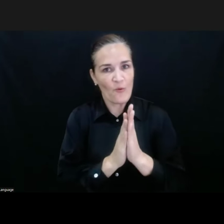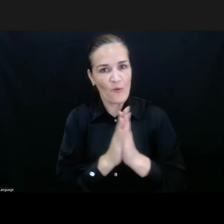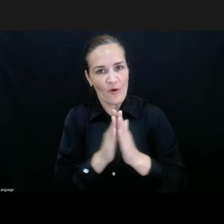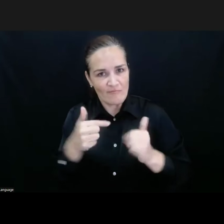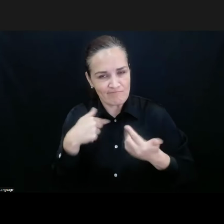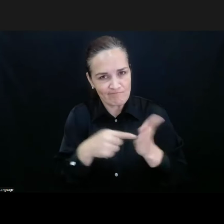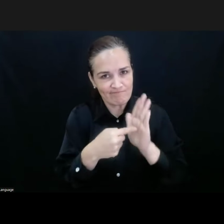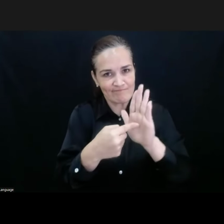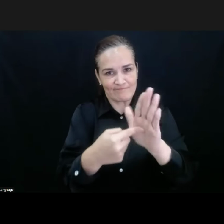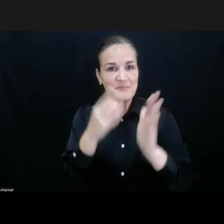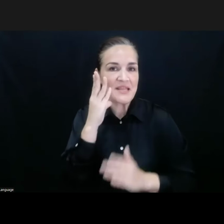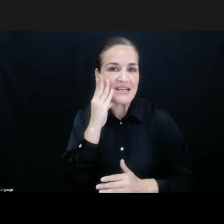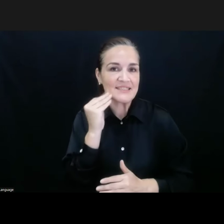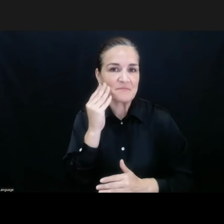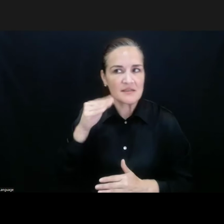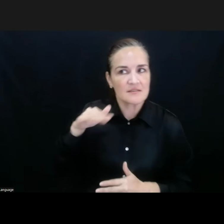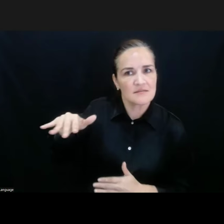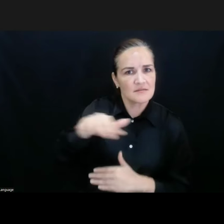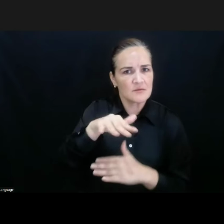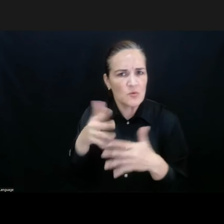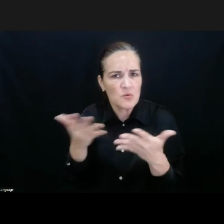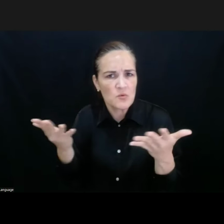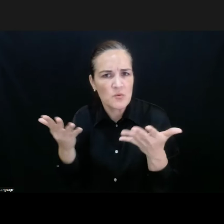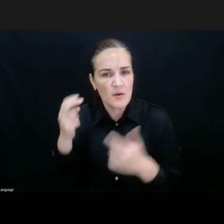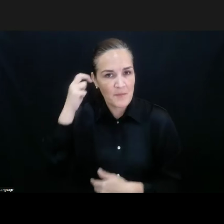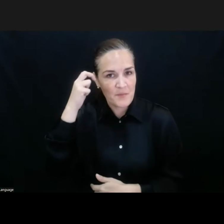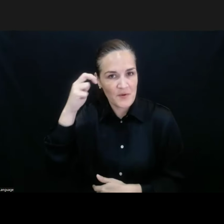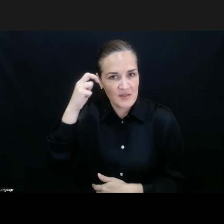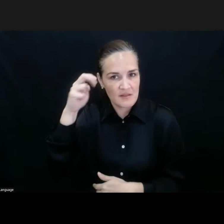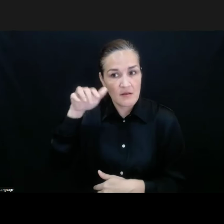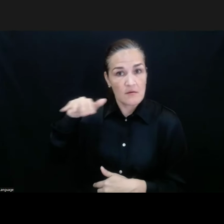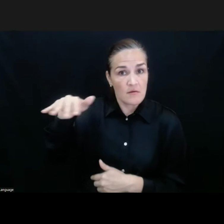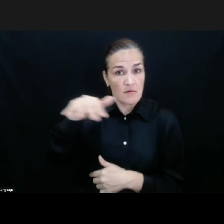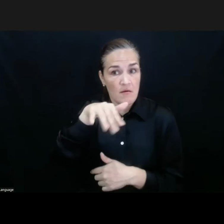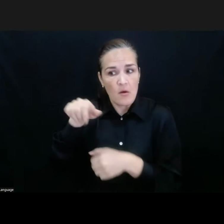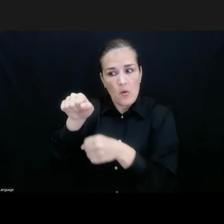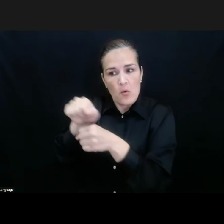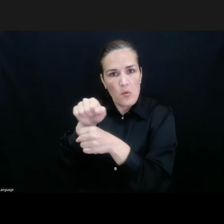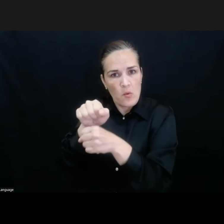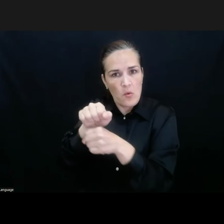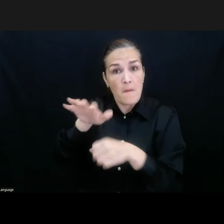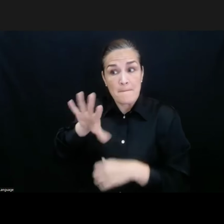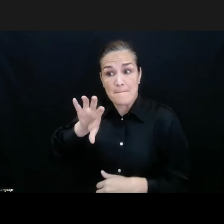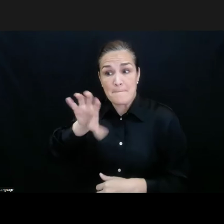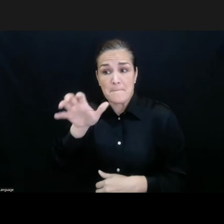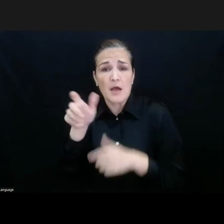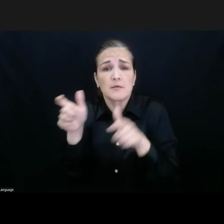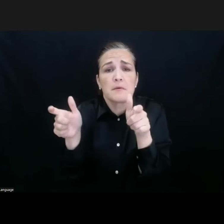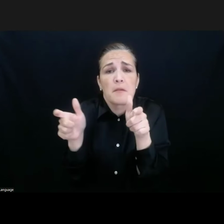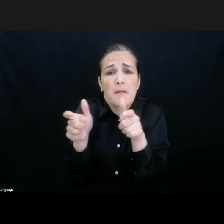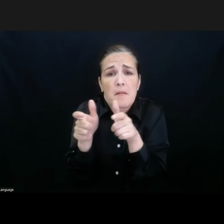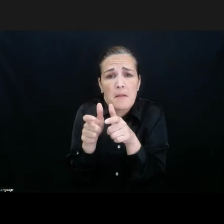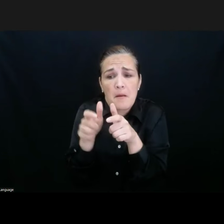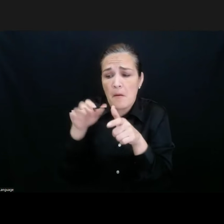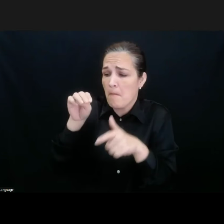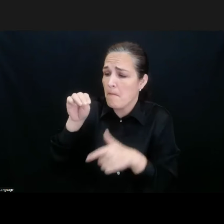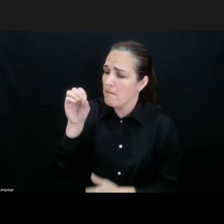European region. And when I say very small country, I mean that Montenegro has 0.6